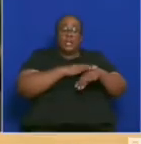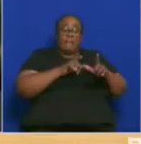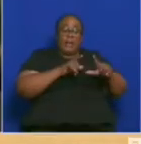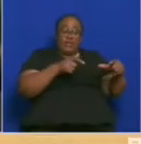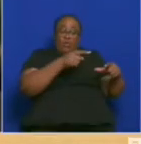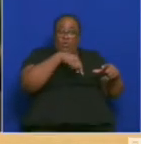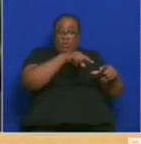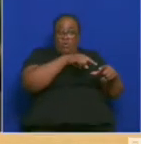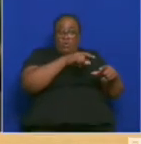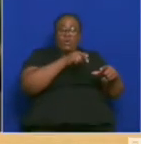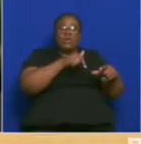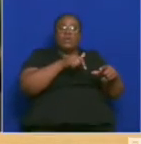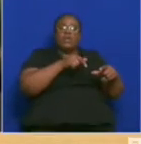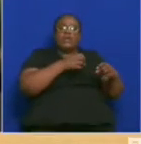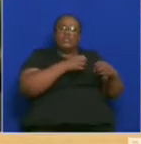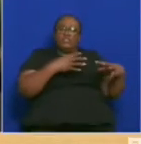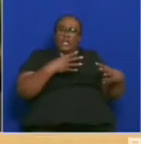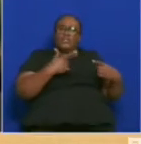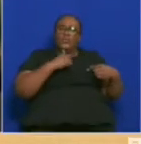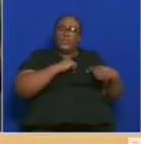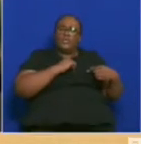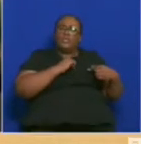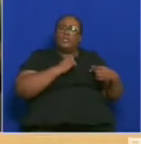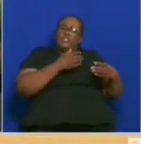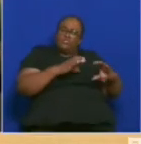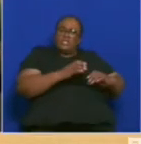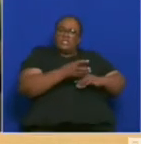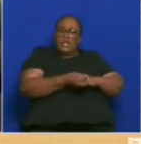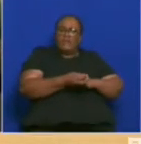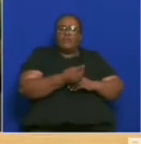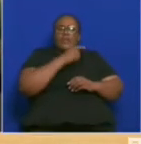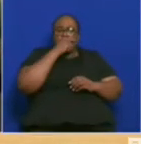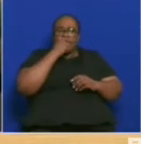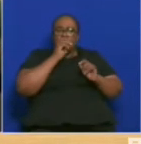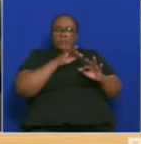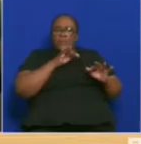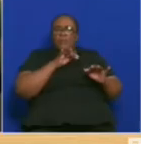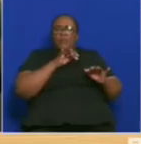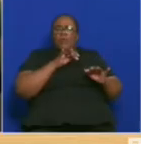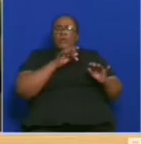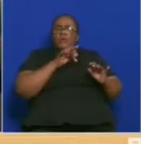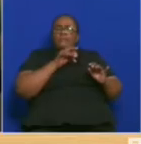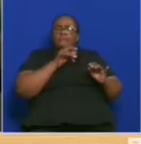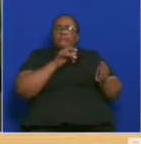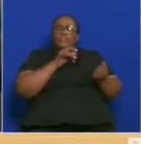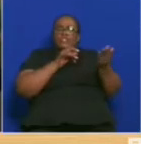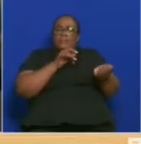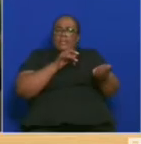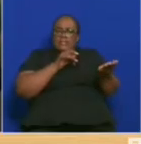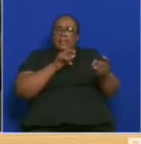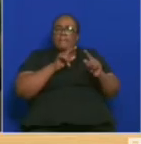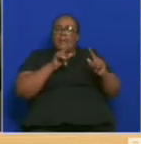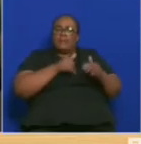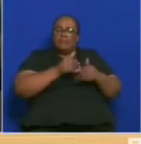we were given a chance where we submit names. And the procedure was, you'll only submit and never,